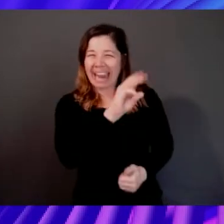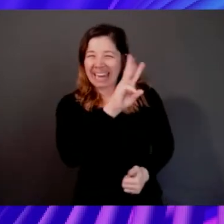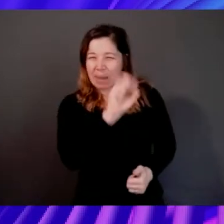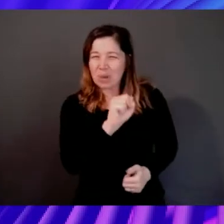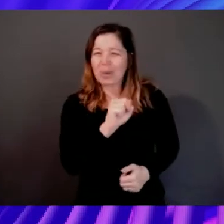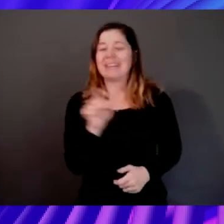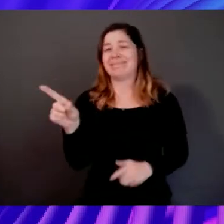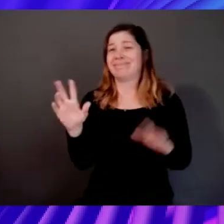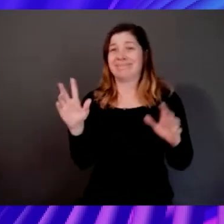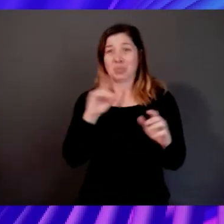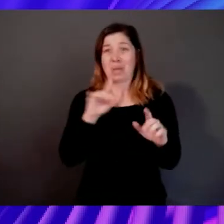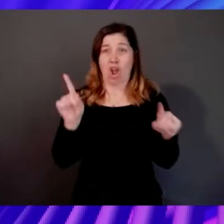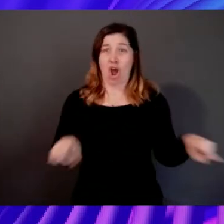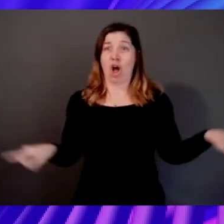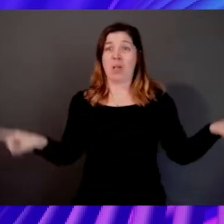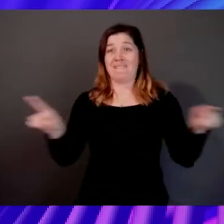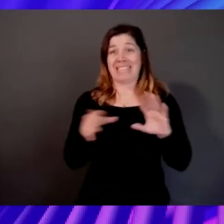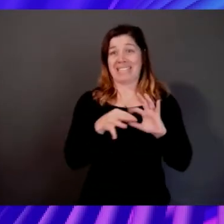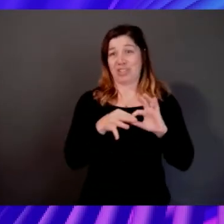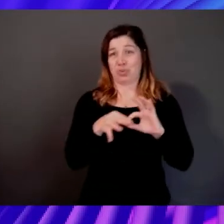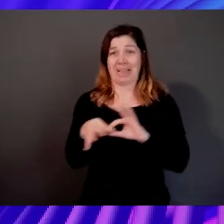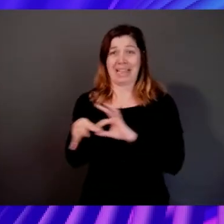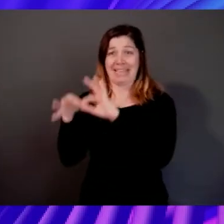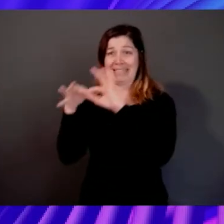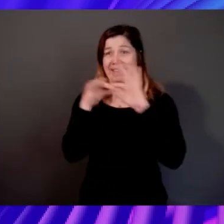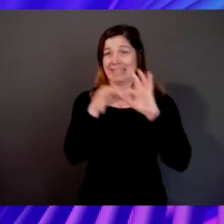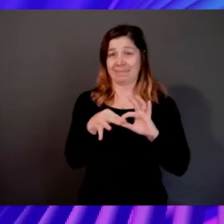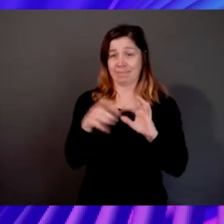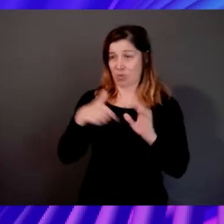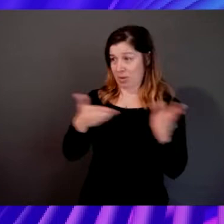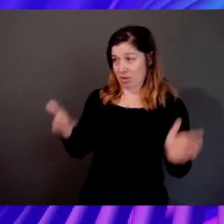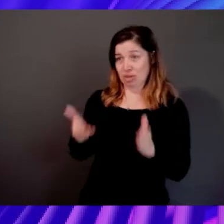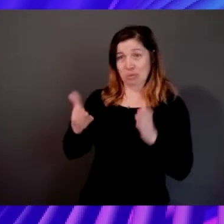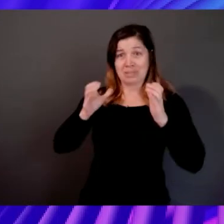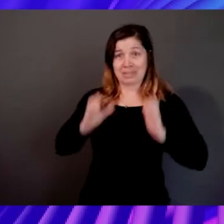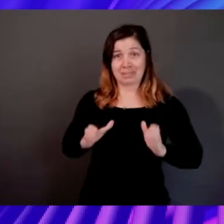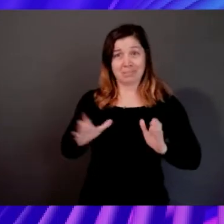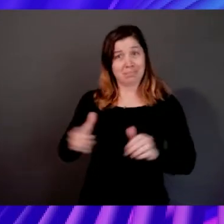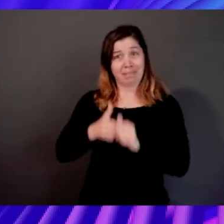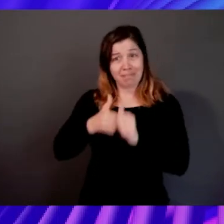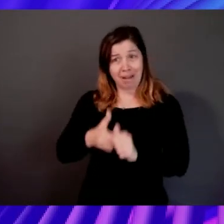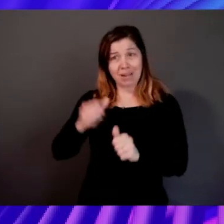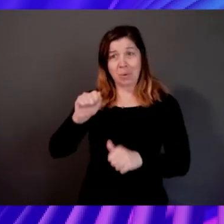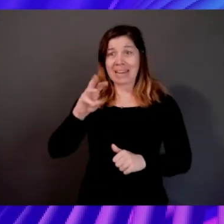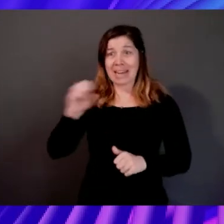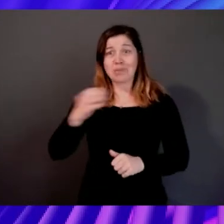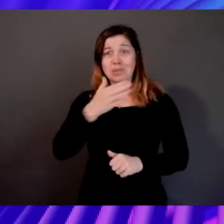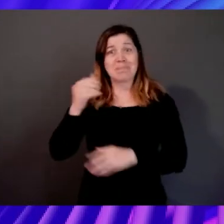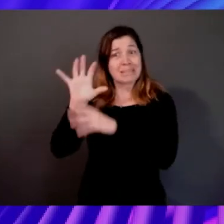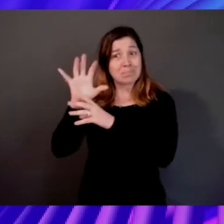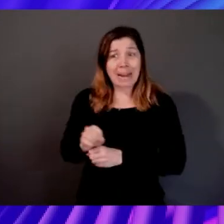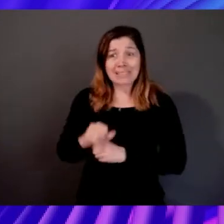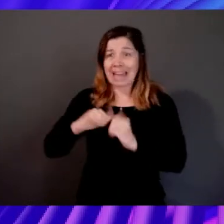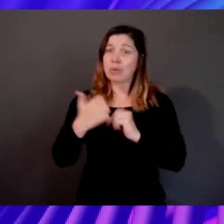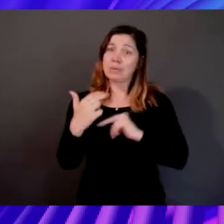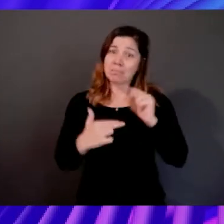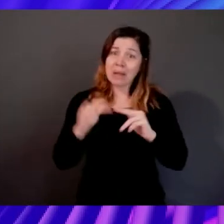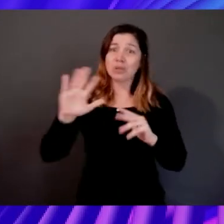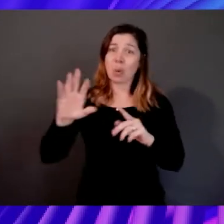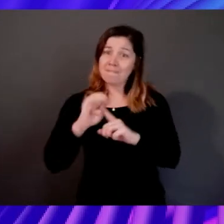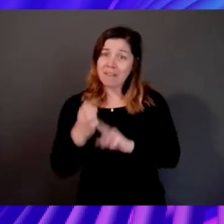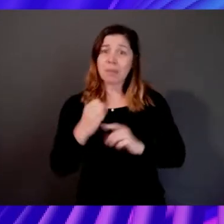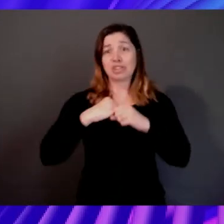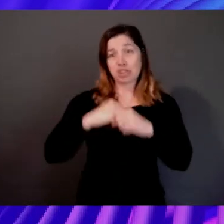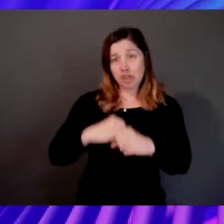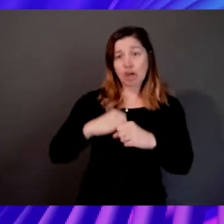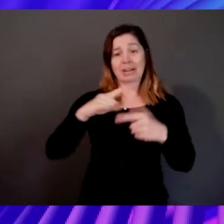we absolutely, encourage customers to follow all the AWS best practices about how to build their environment securely, how to operate them securely,